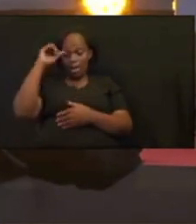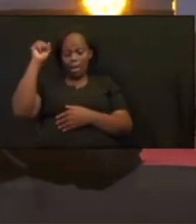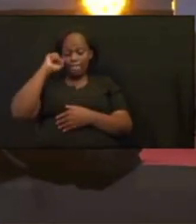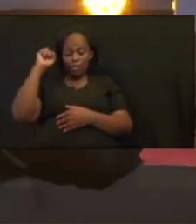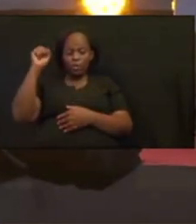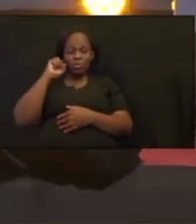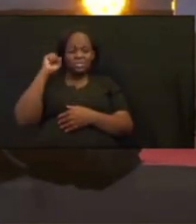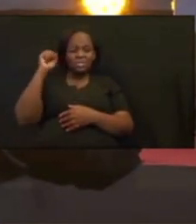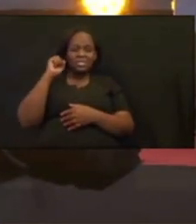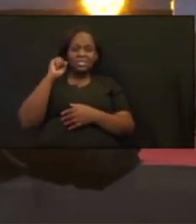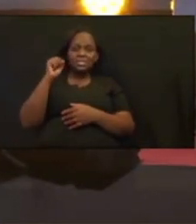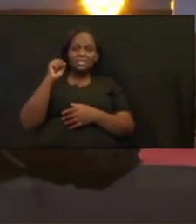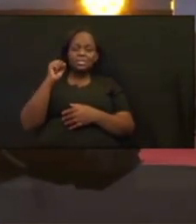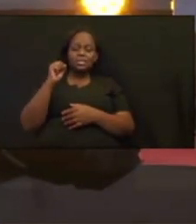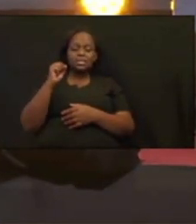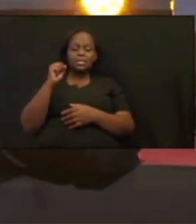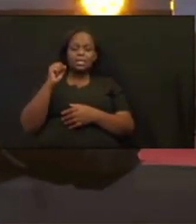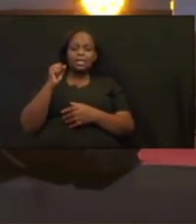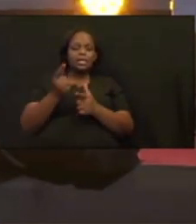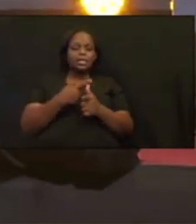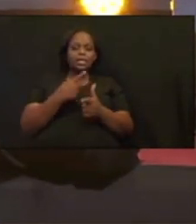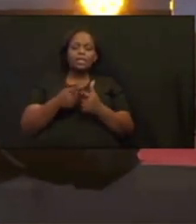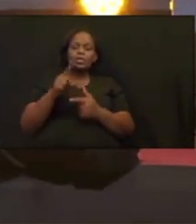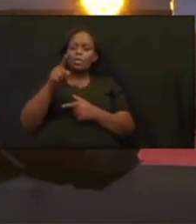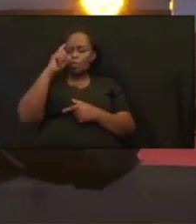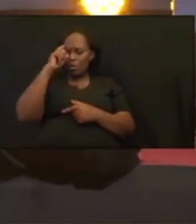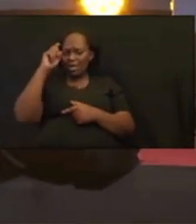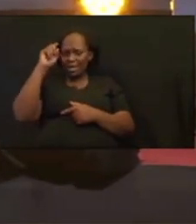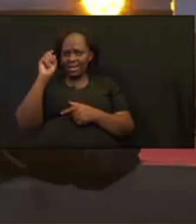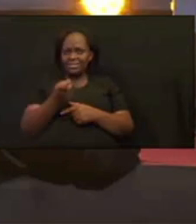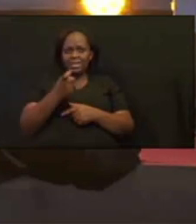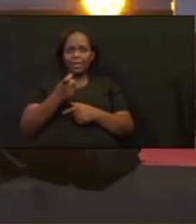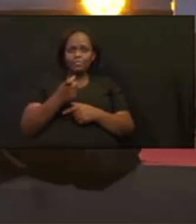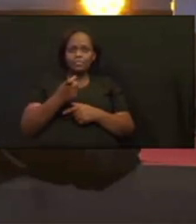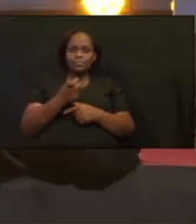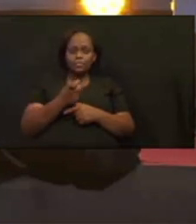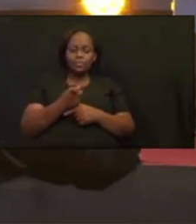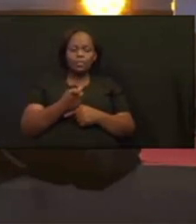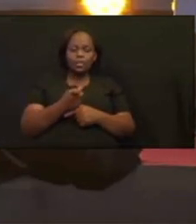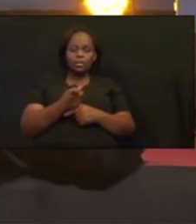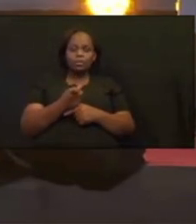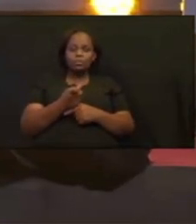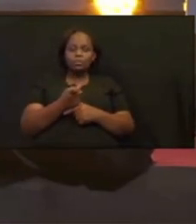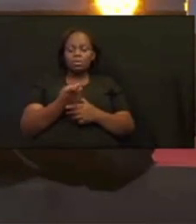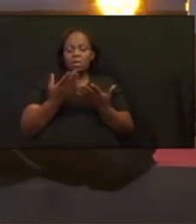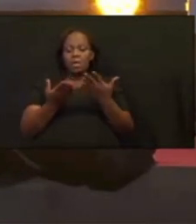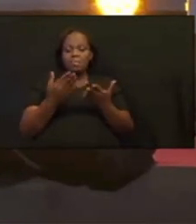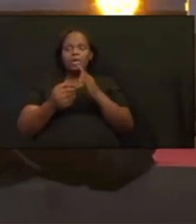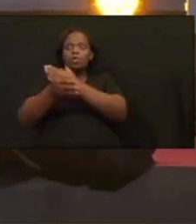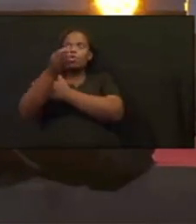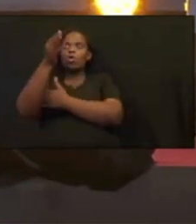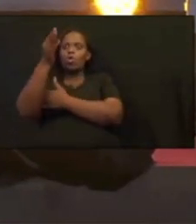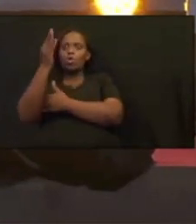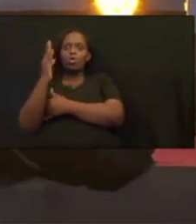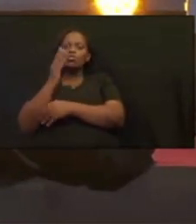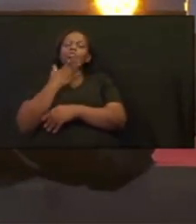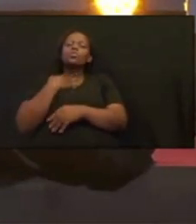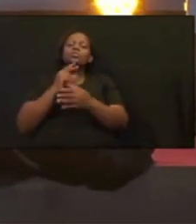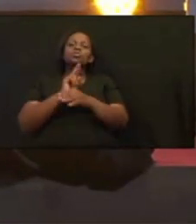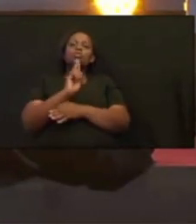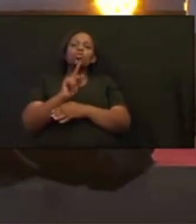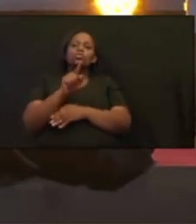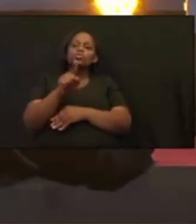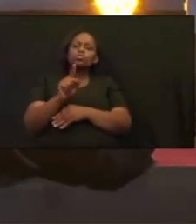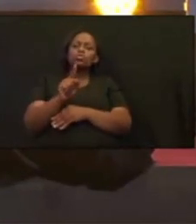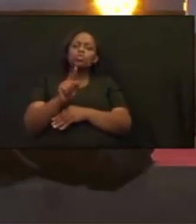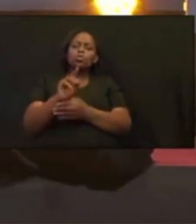position of influence right now in government that would have allowed you to become a door for the purposes of God to pass through. But your laxity